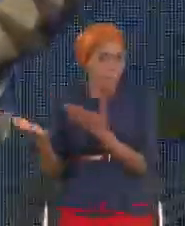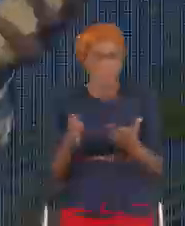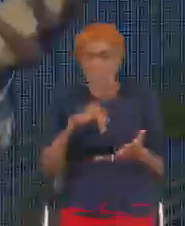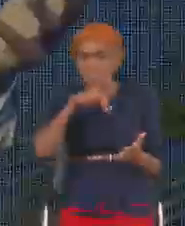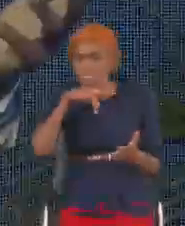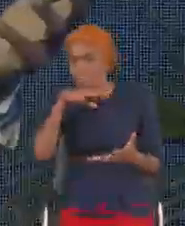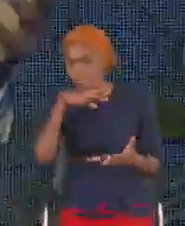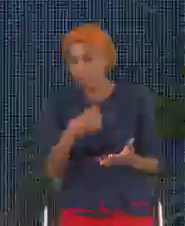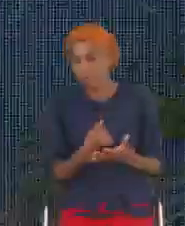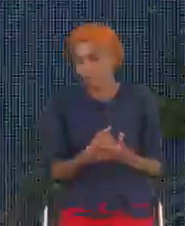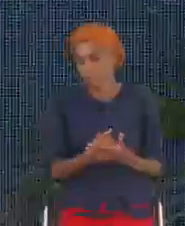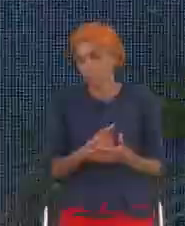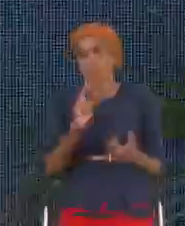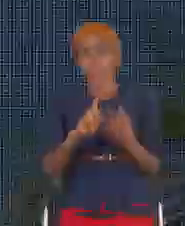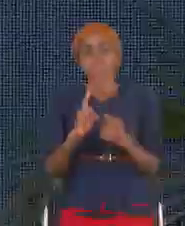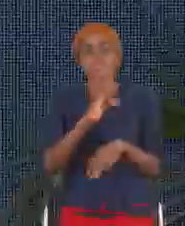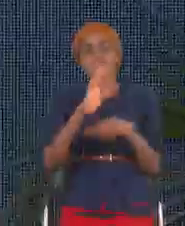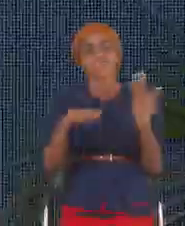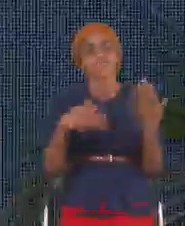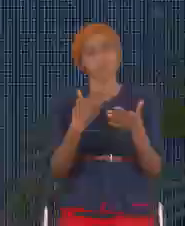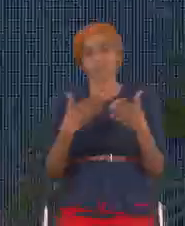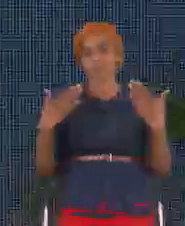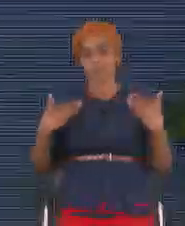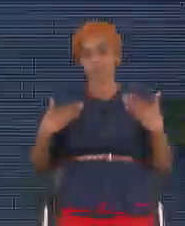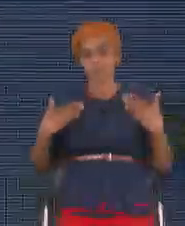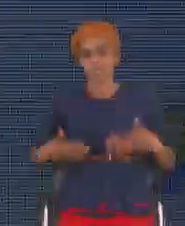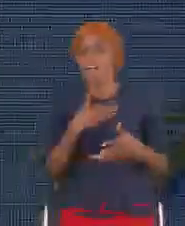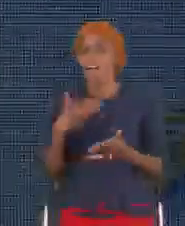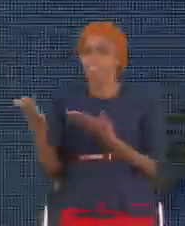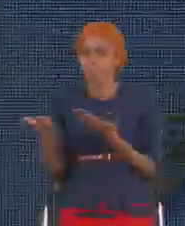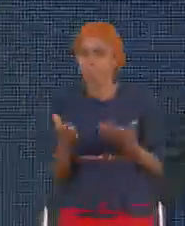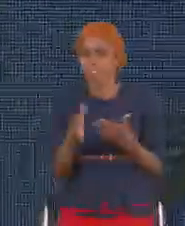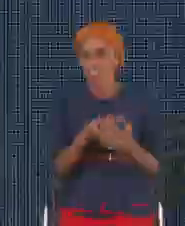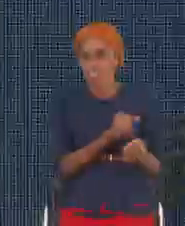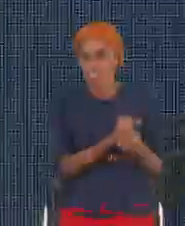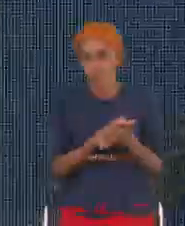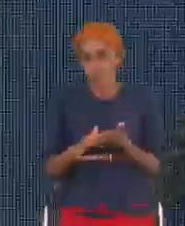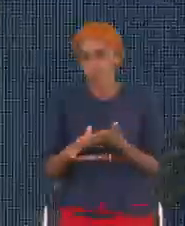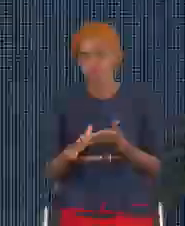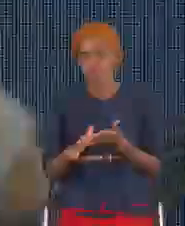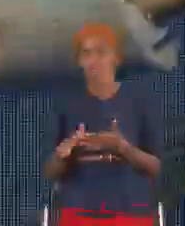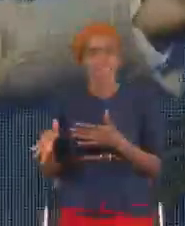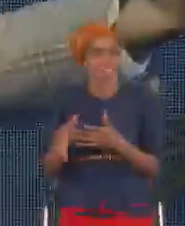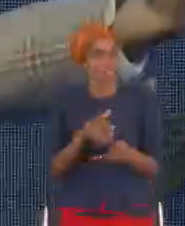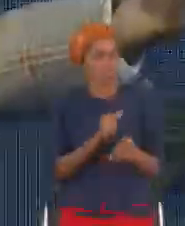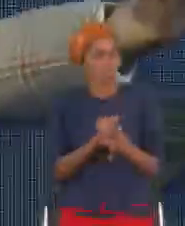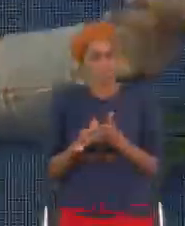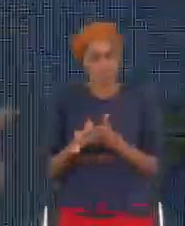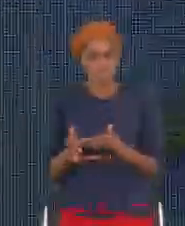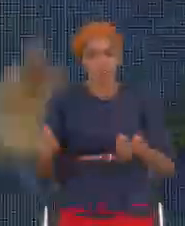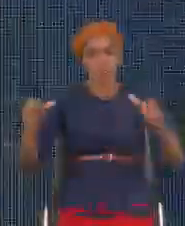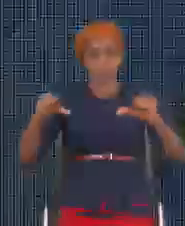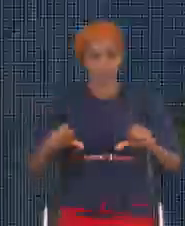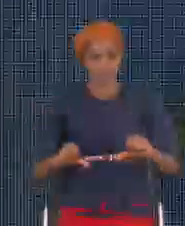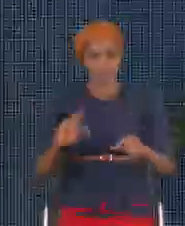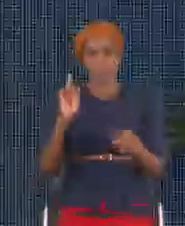defilement to the whole body and brings destruction, devastation, disease to